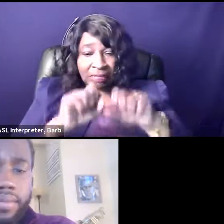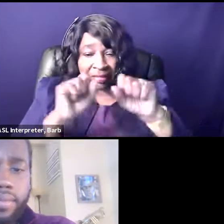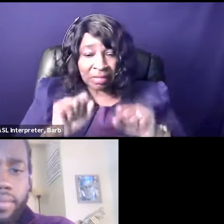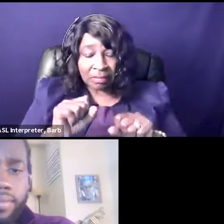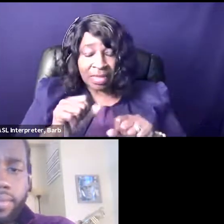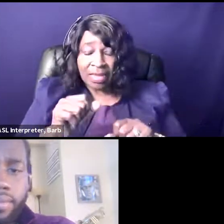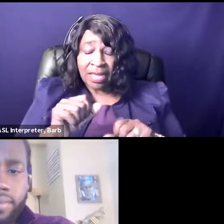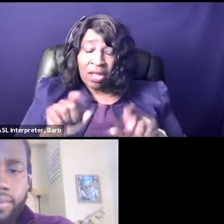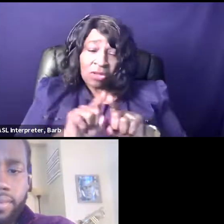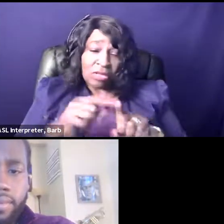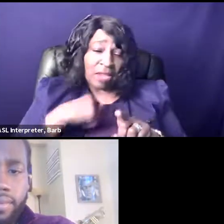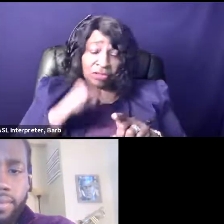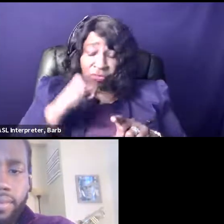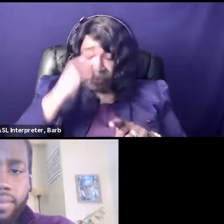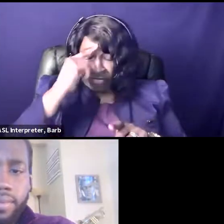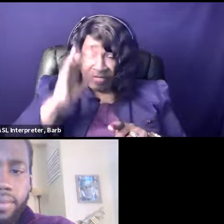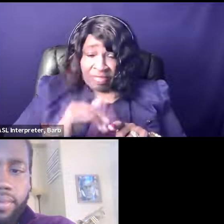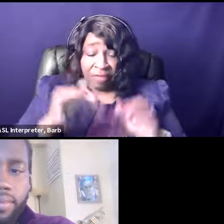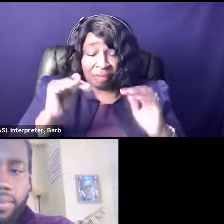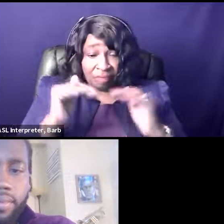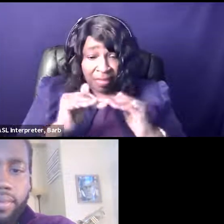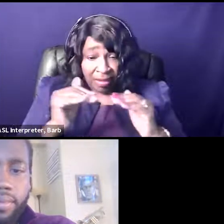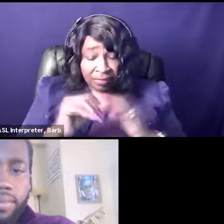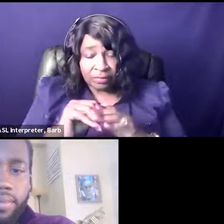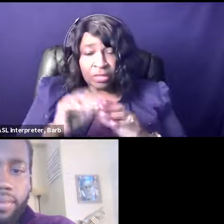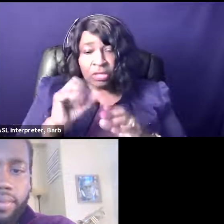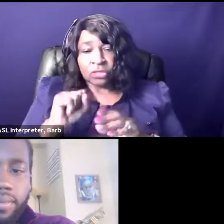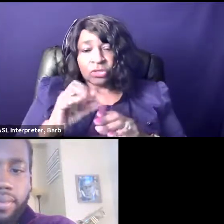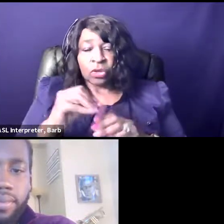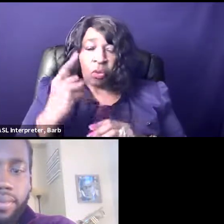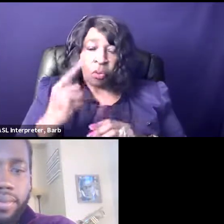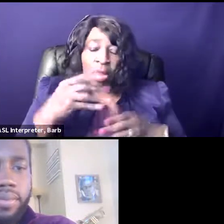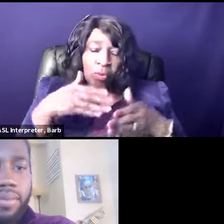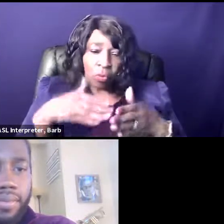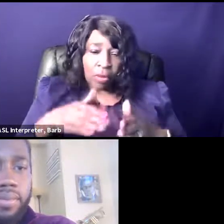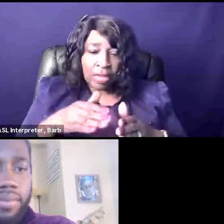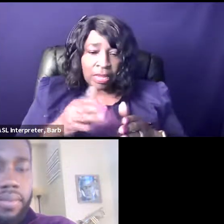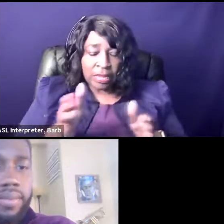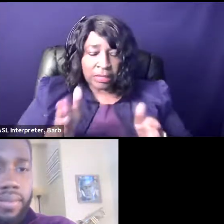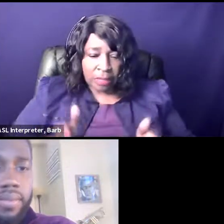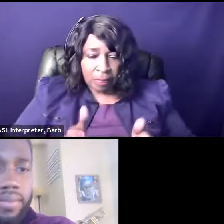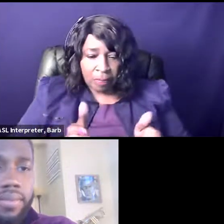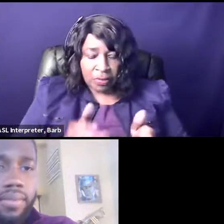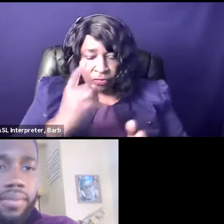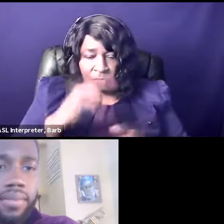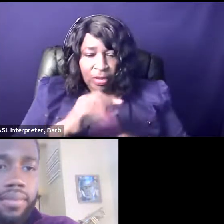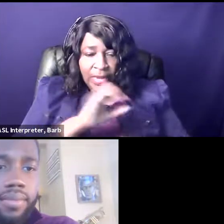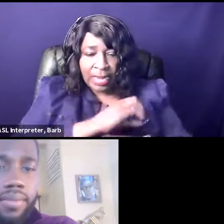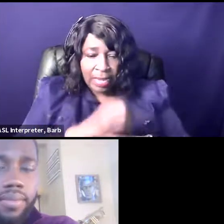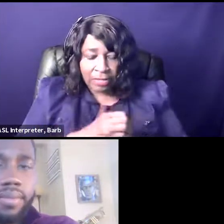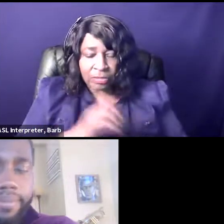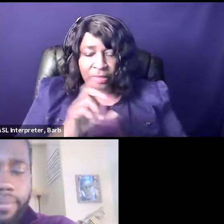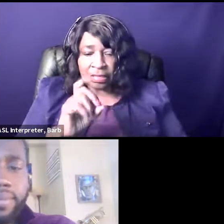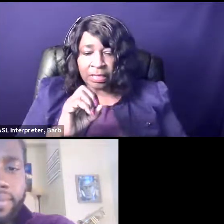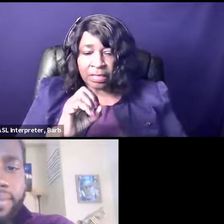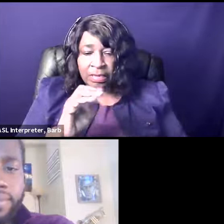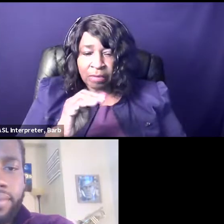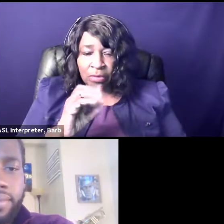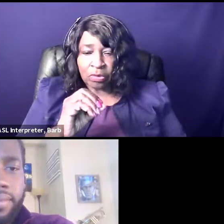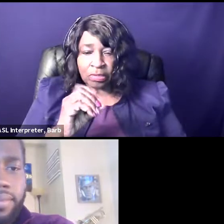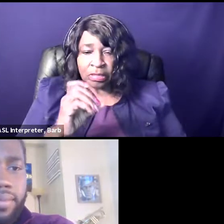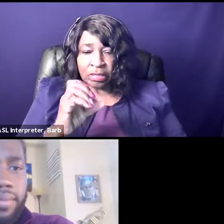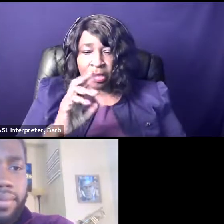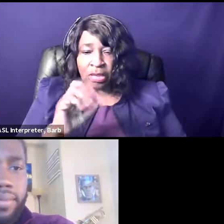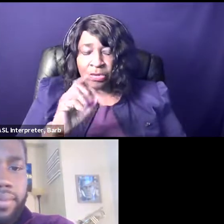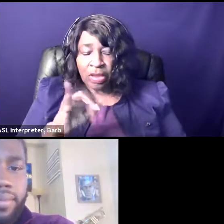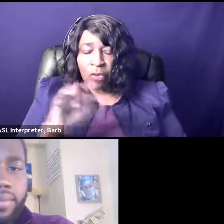right? And so I think one way is kind of the push for energy democracy, where people are more engaged in the